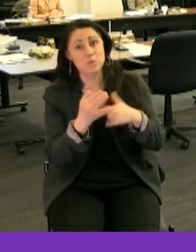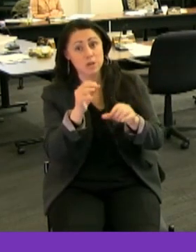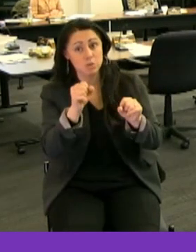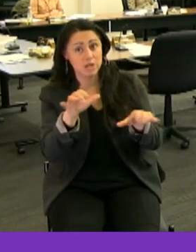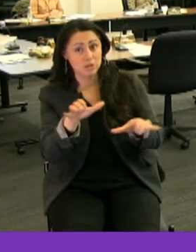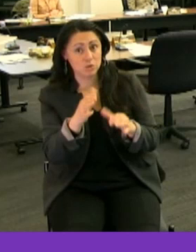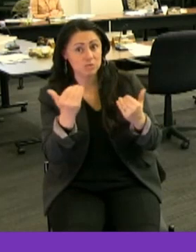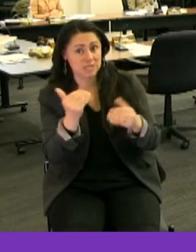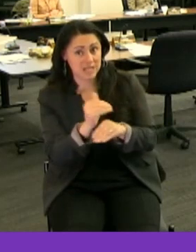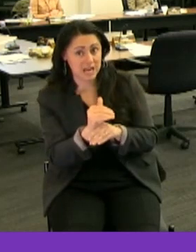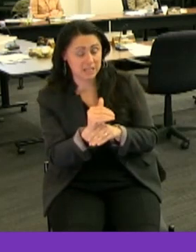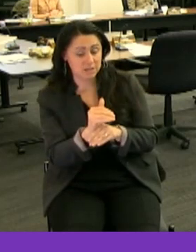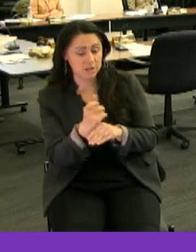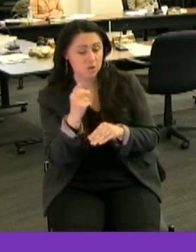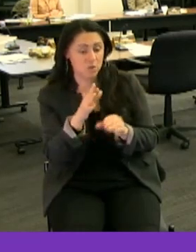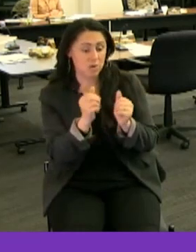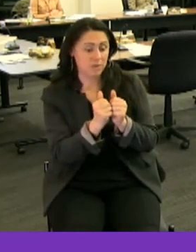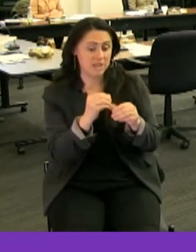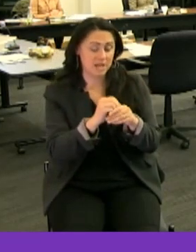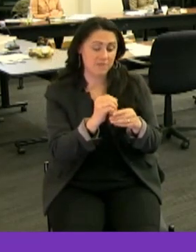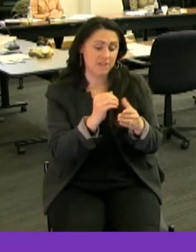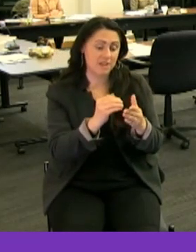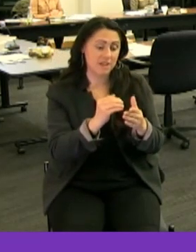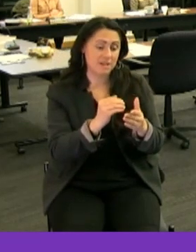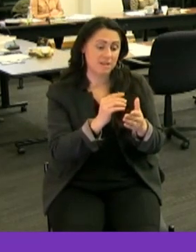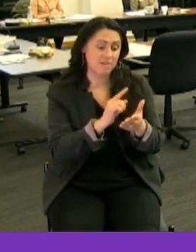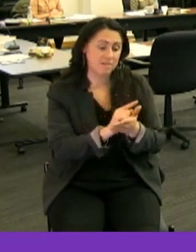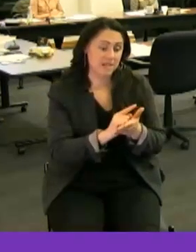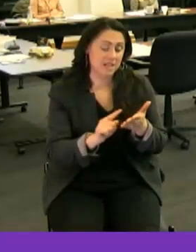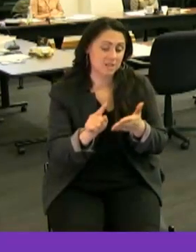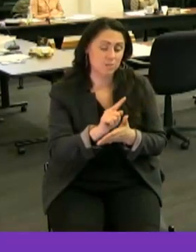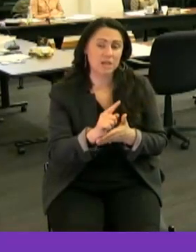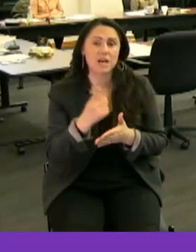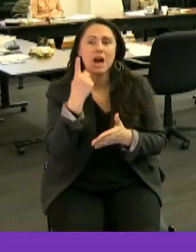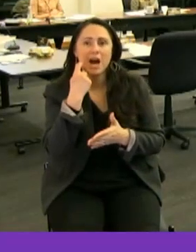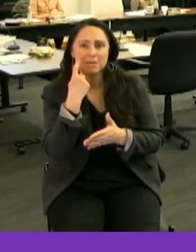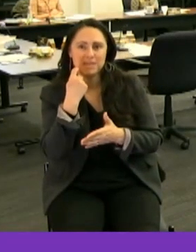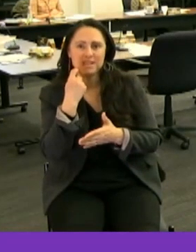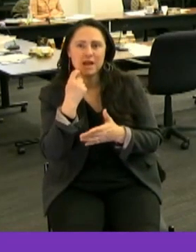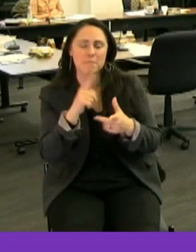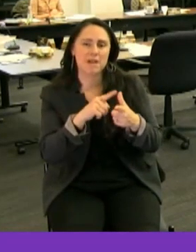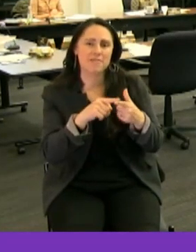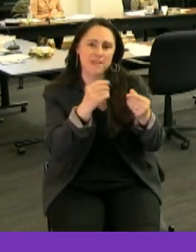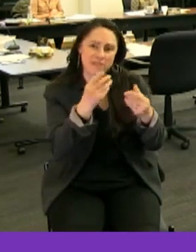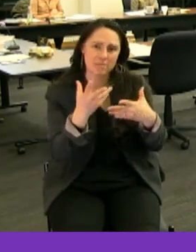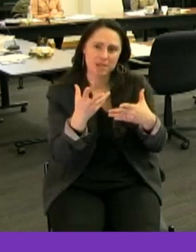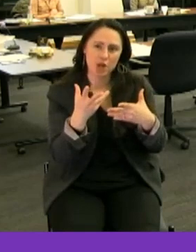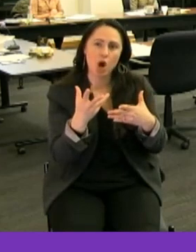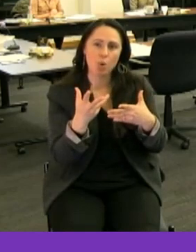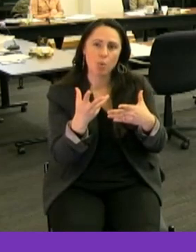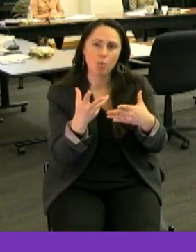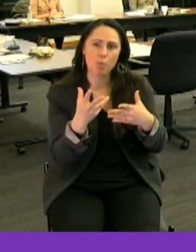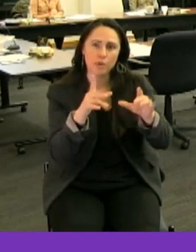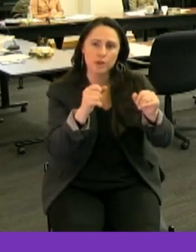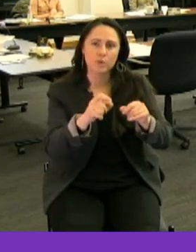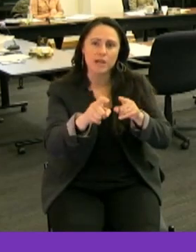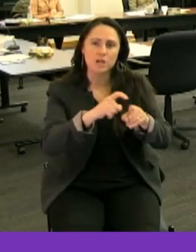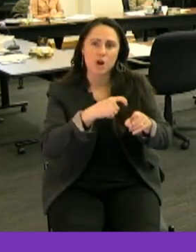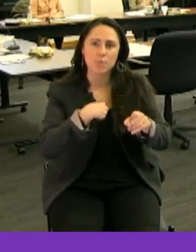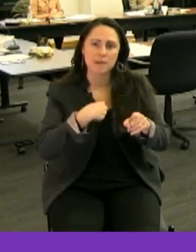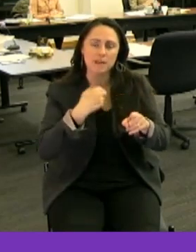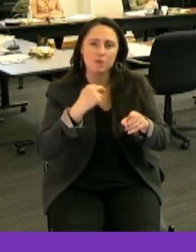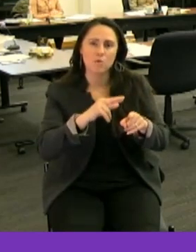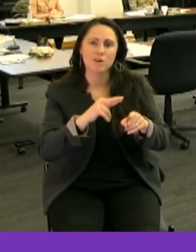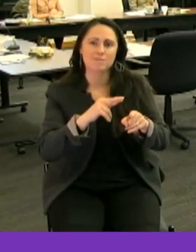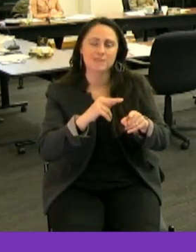do tonight or within the next week, we can. I would say, update them and then let me know. You can, give me a call or scan and